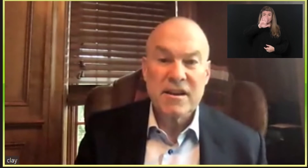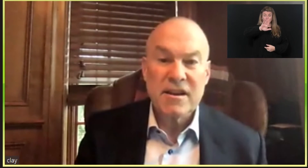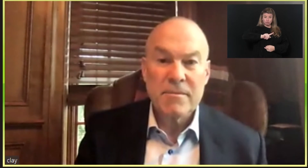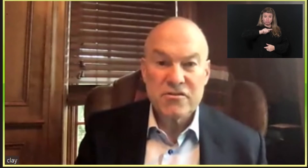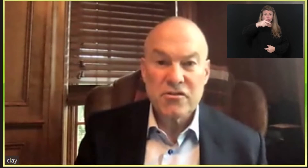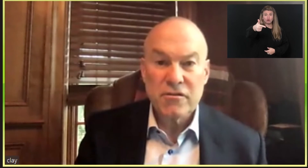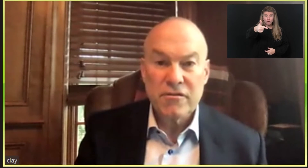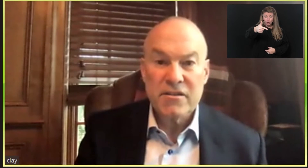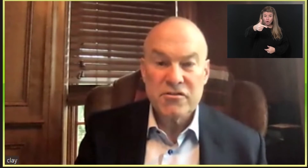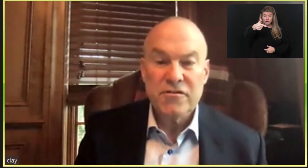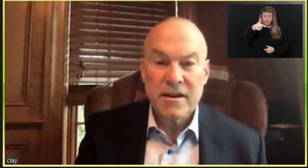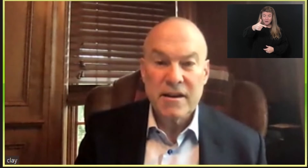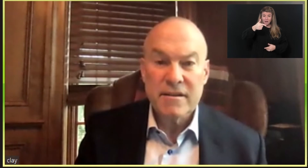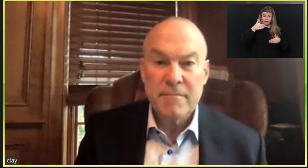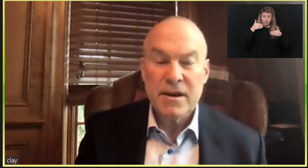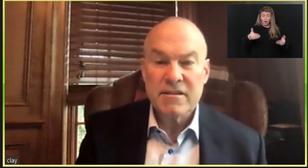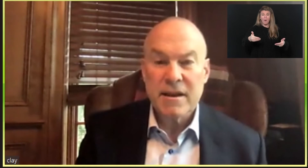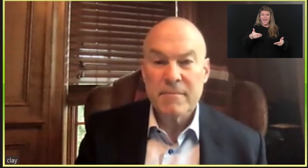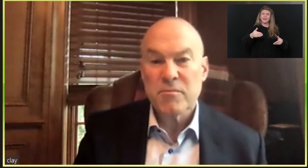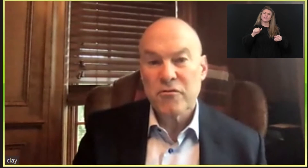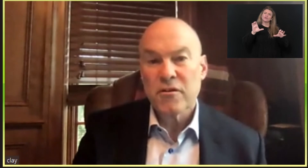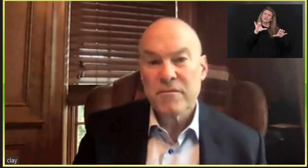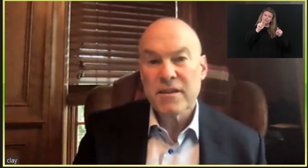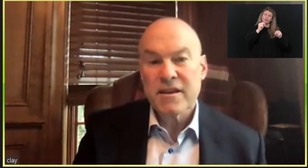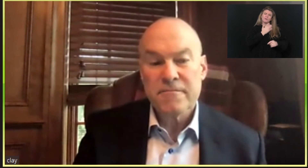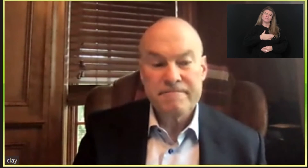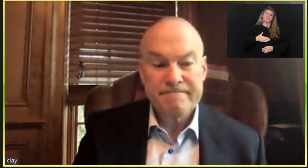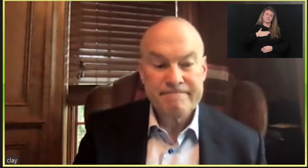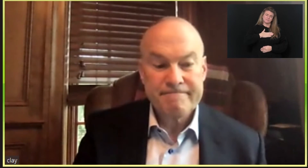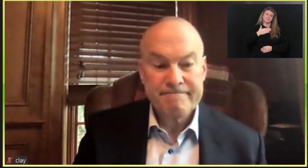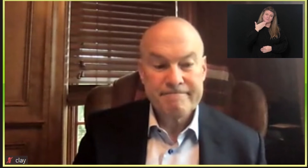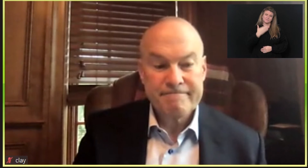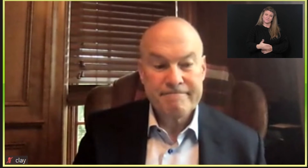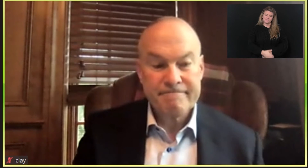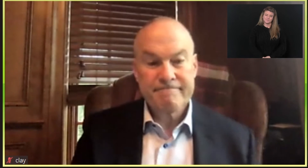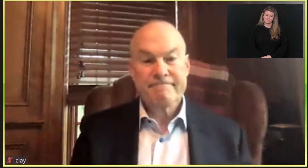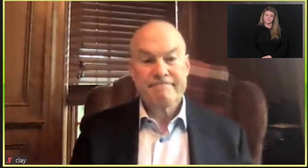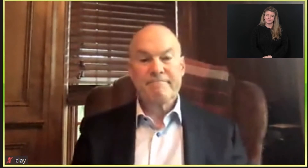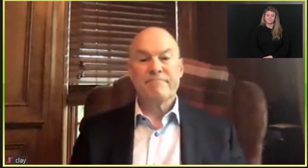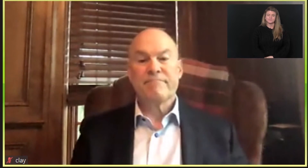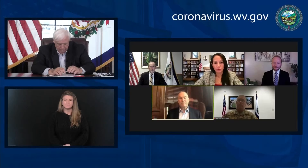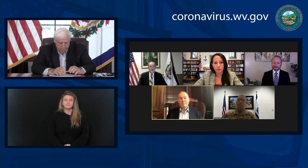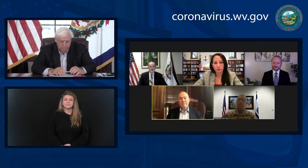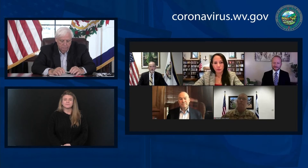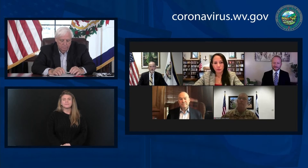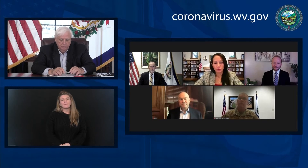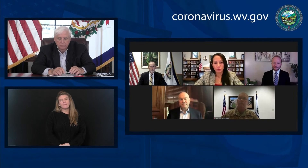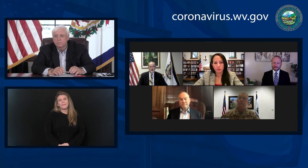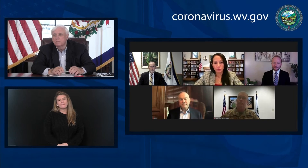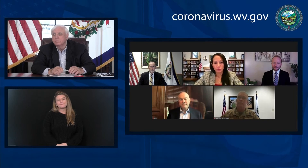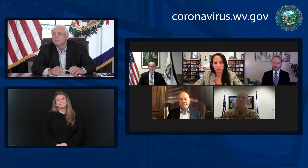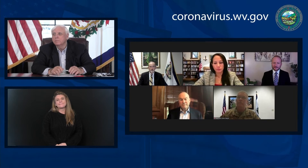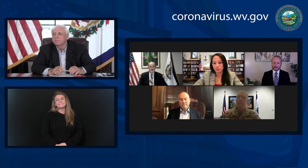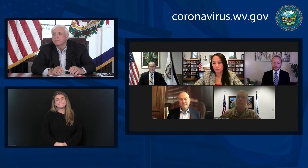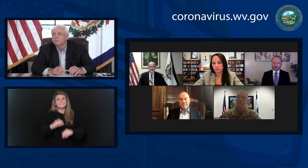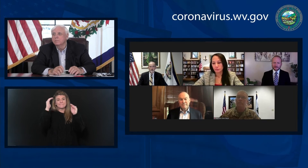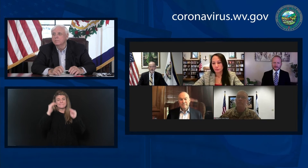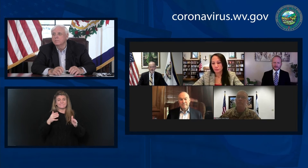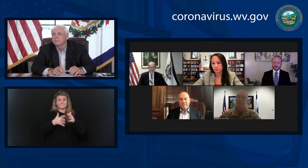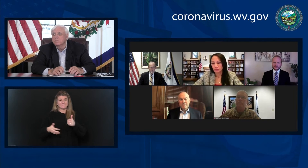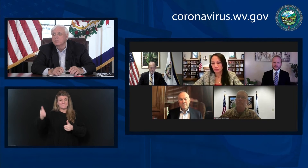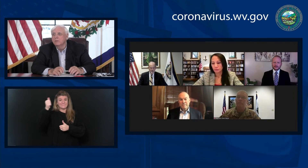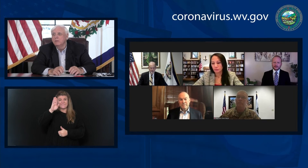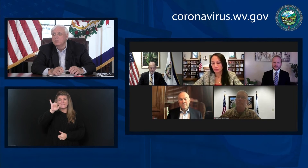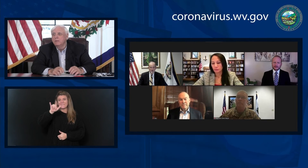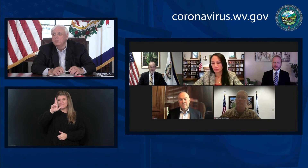please stand up and serve as you've done in many times before. Thank you. All right, thank you, Dr. Marsh. Next to Bill Crouch, Secretary